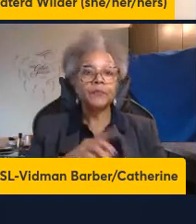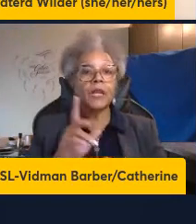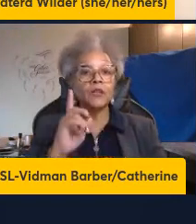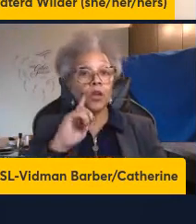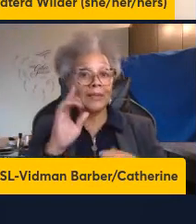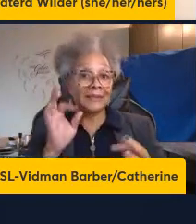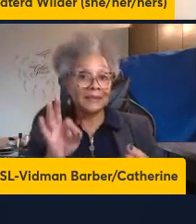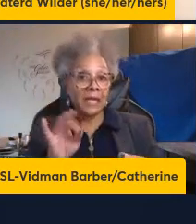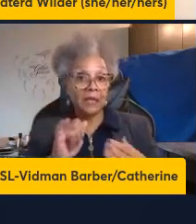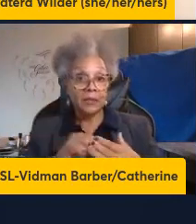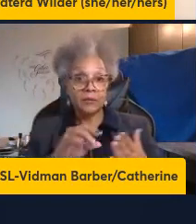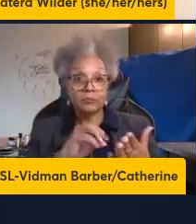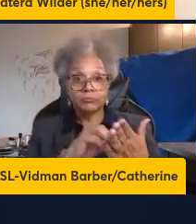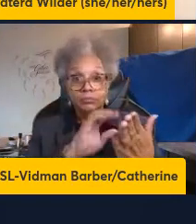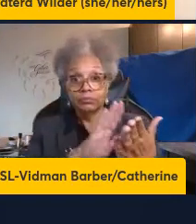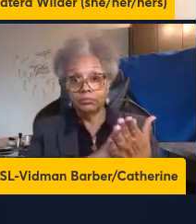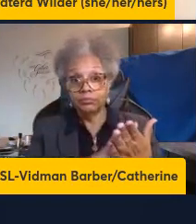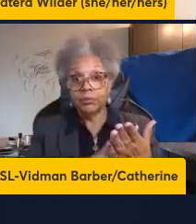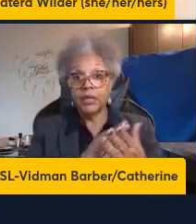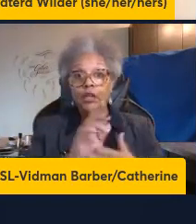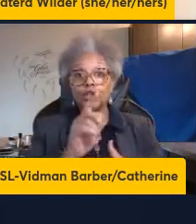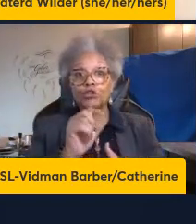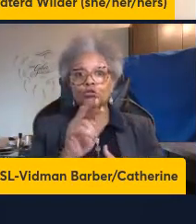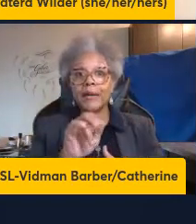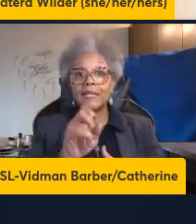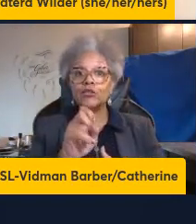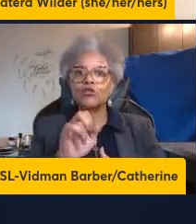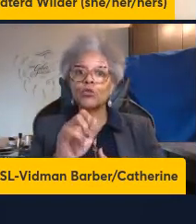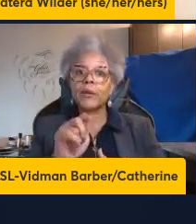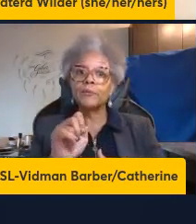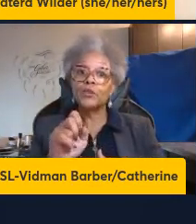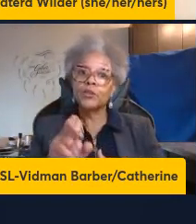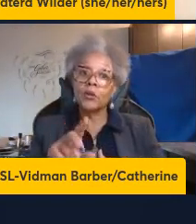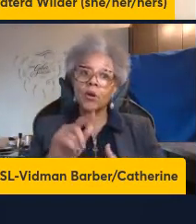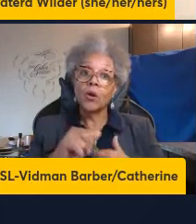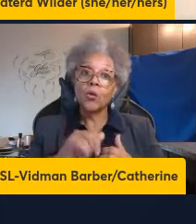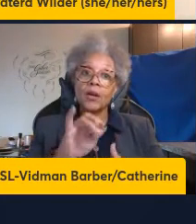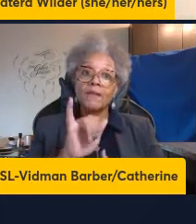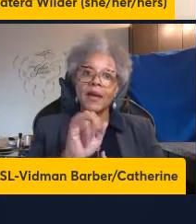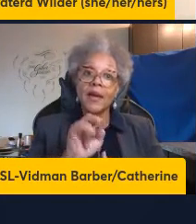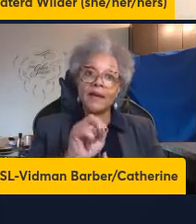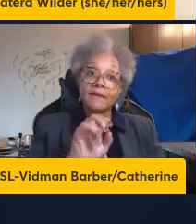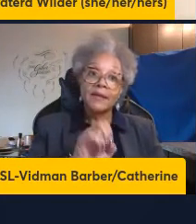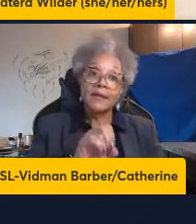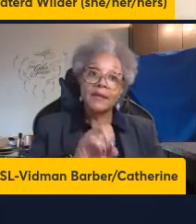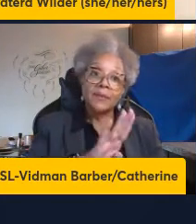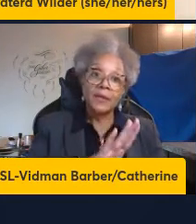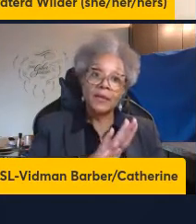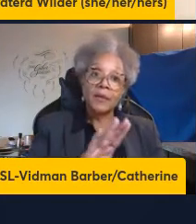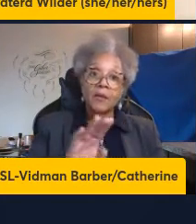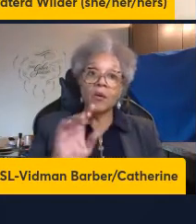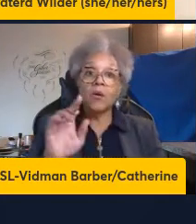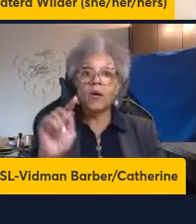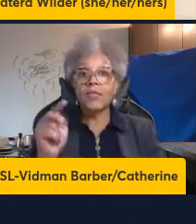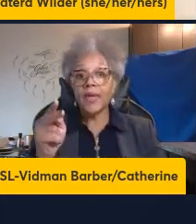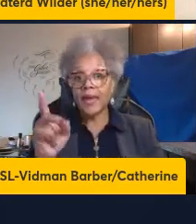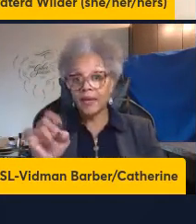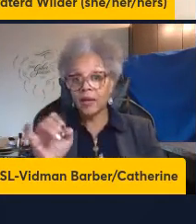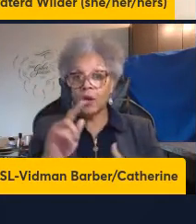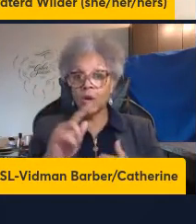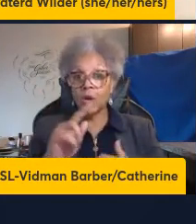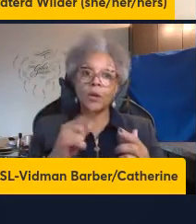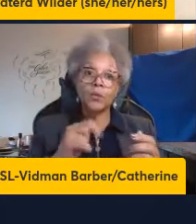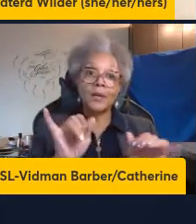activity when these cells were stimulated with either interferon beta or lambda. And so this is a mobility shift assay where we measured